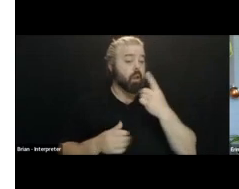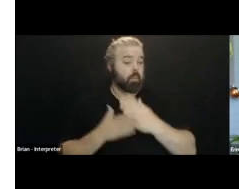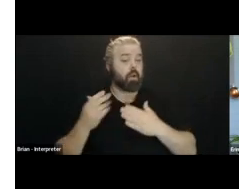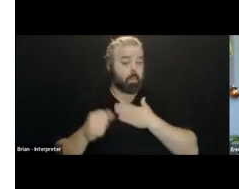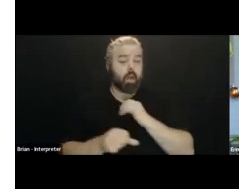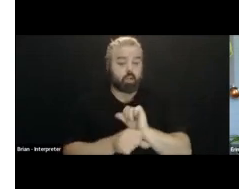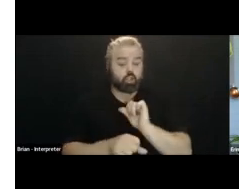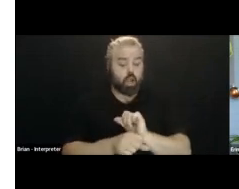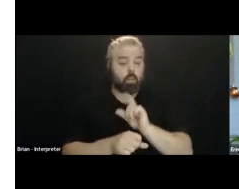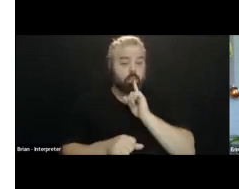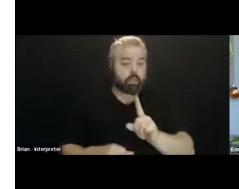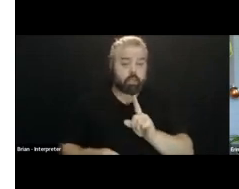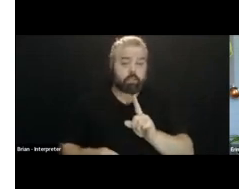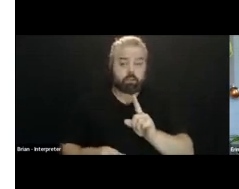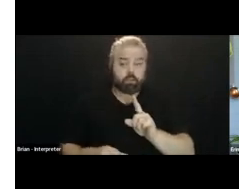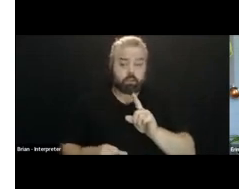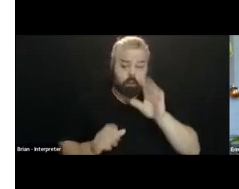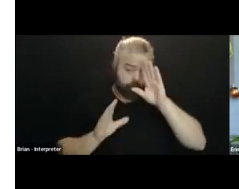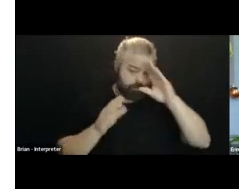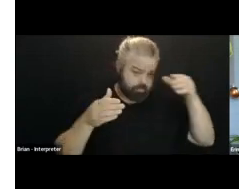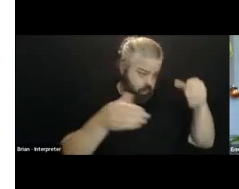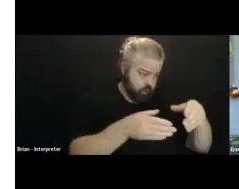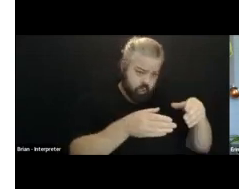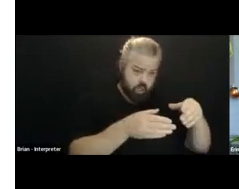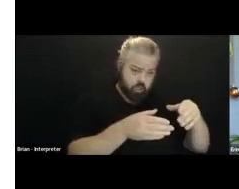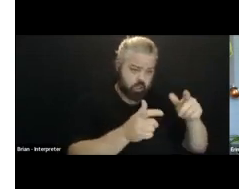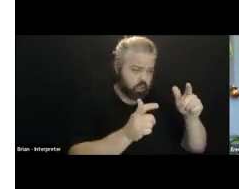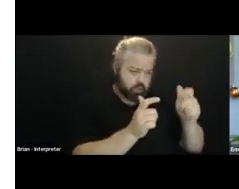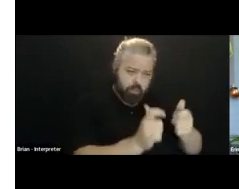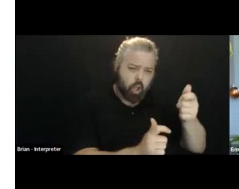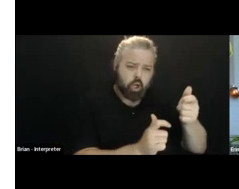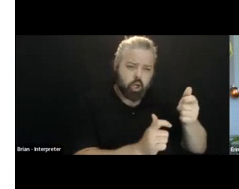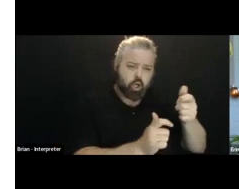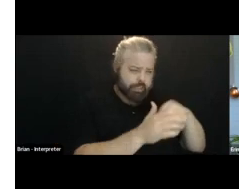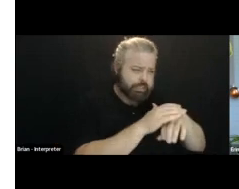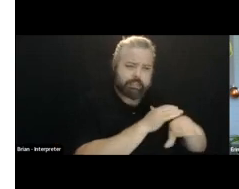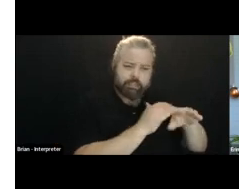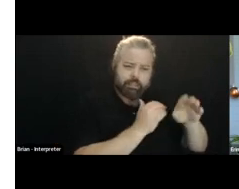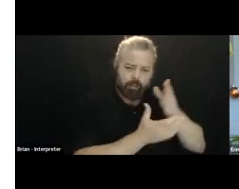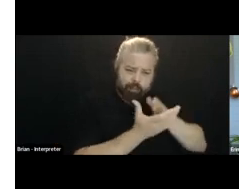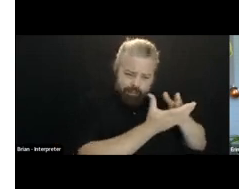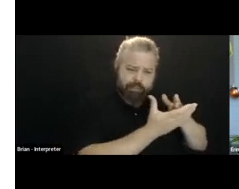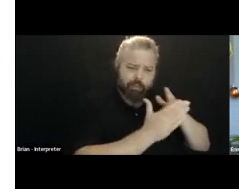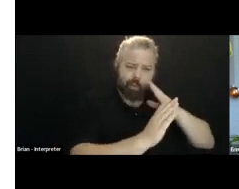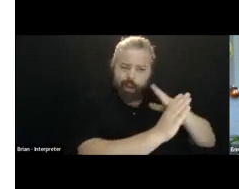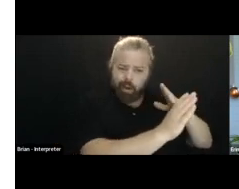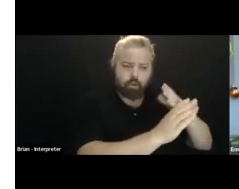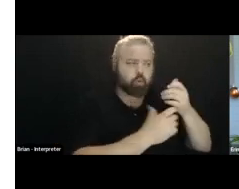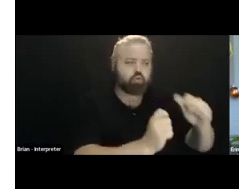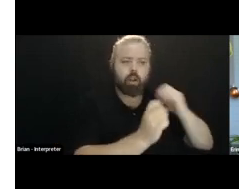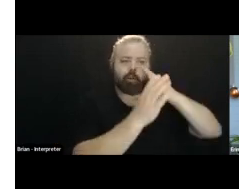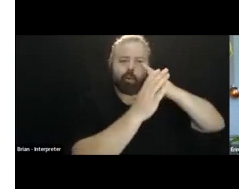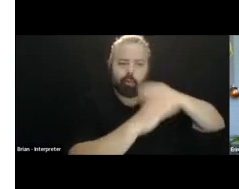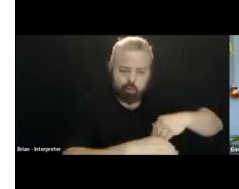definitely focused on the smaller accessibility pieces and barriers, reducing barriers,